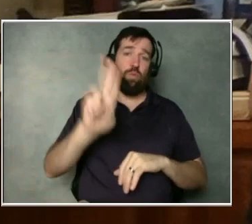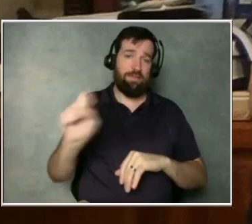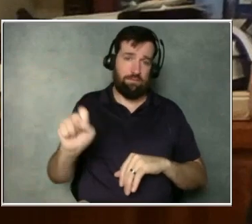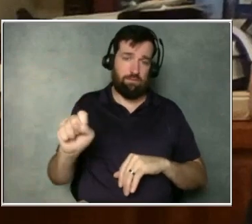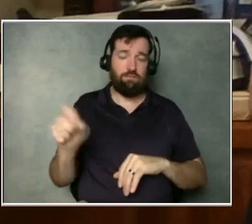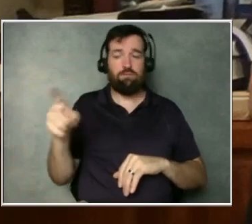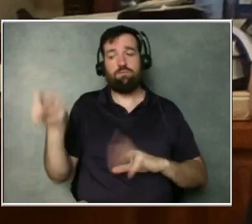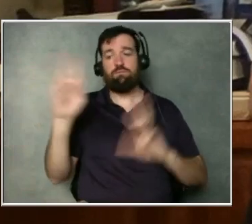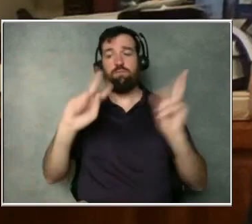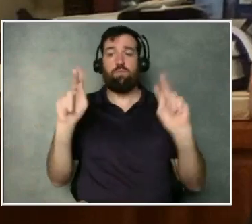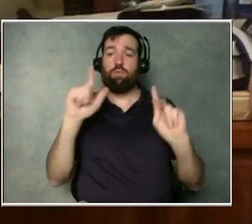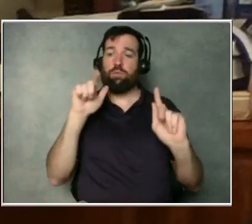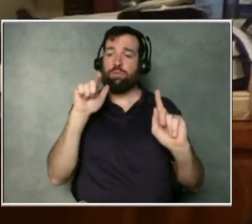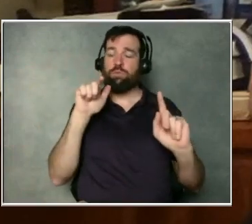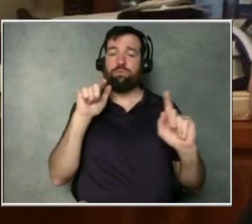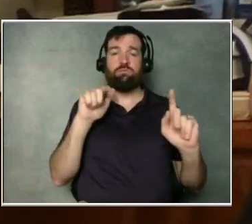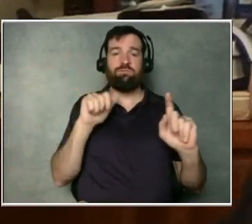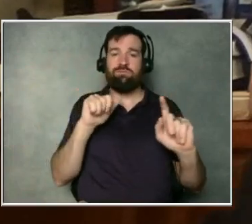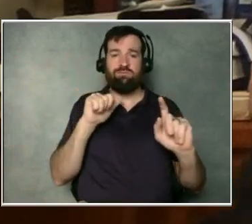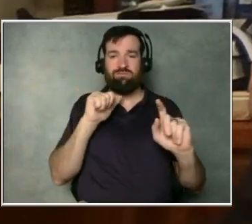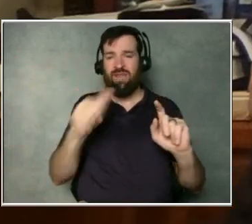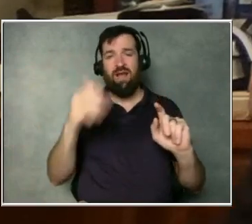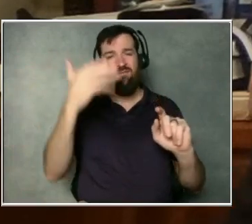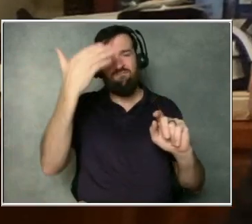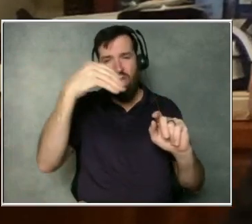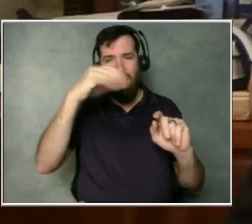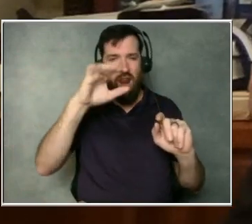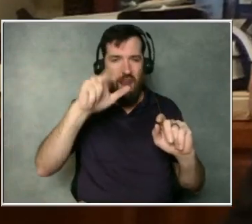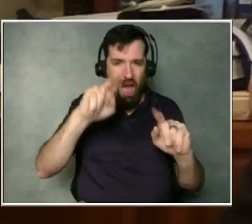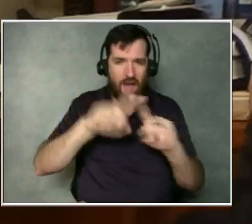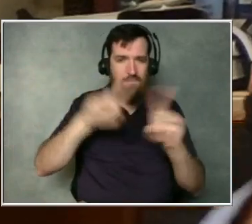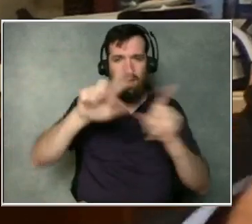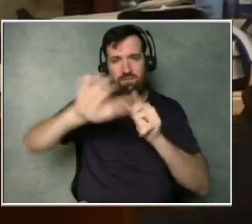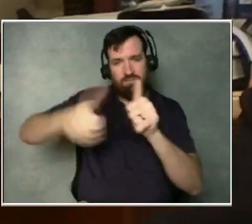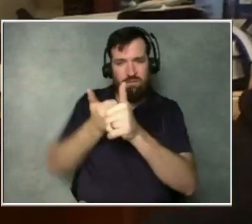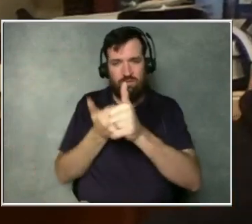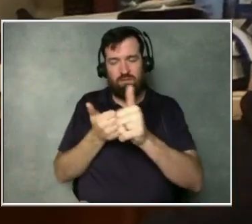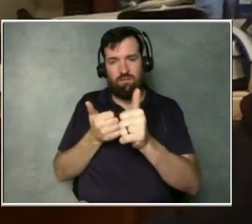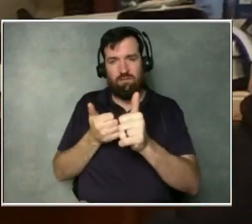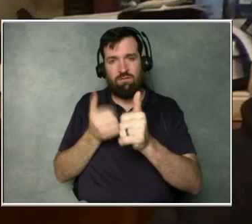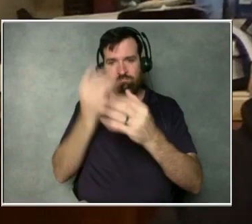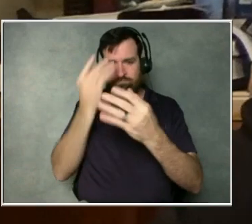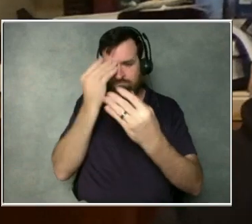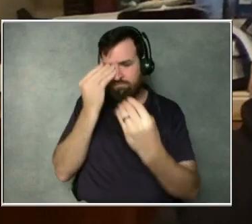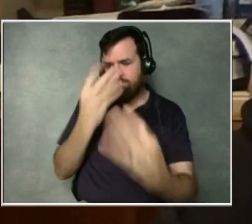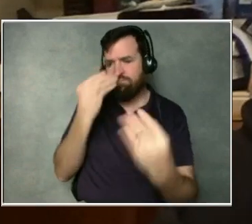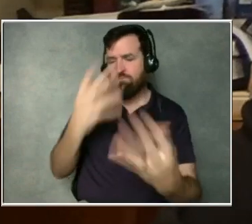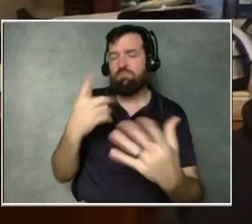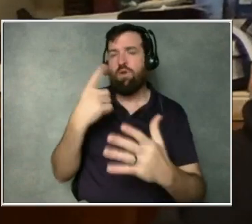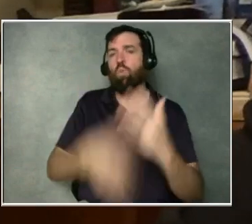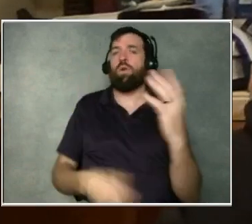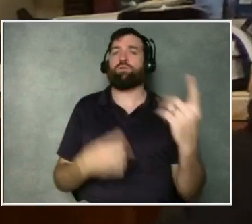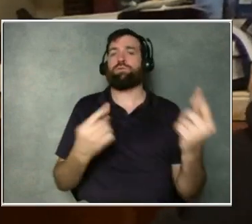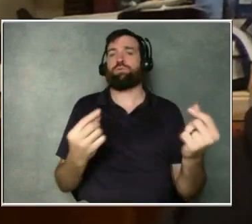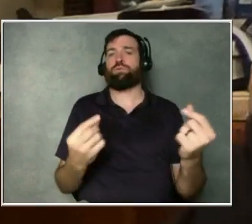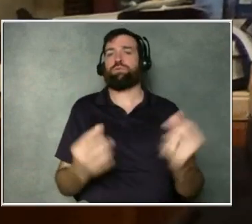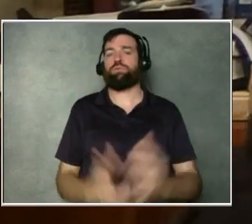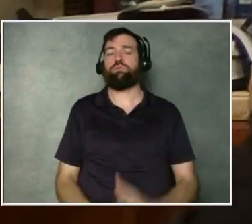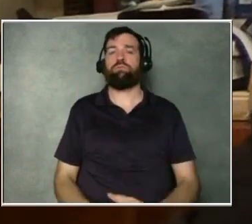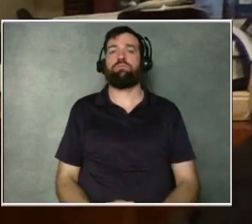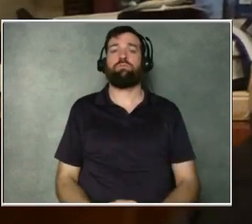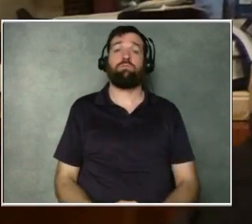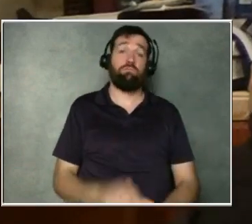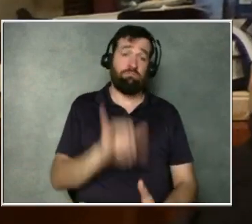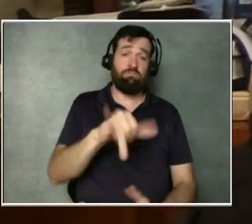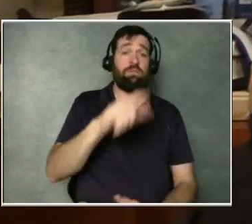people who are not on the front lines, but right behind the front lines, informing what the front lines should be doing. They're the